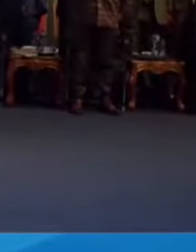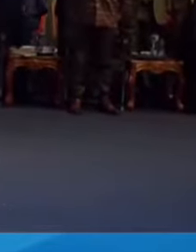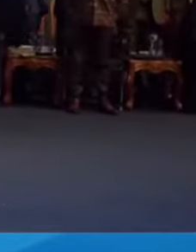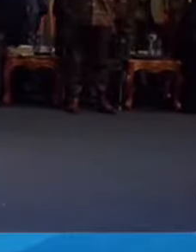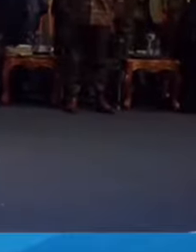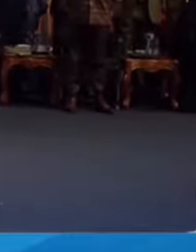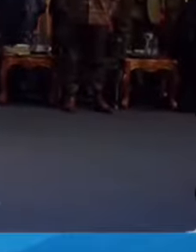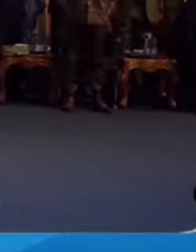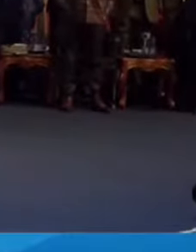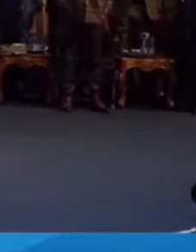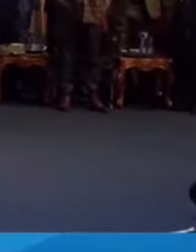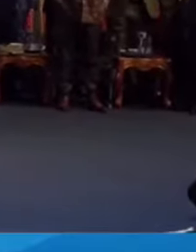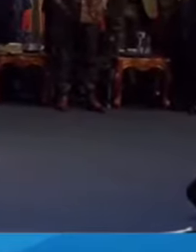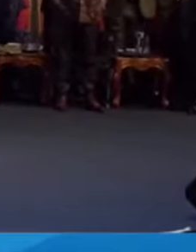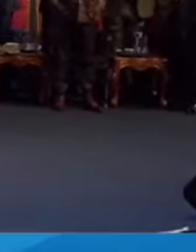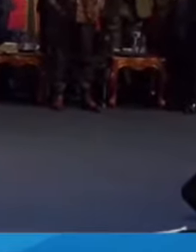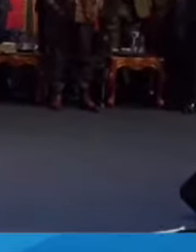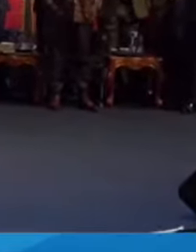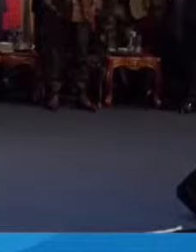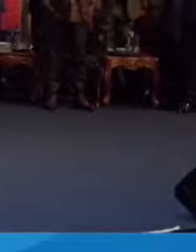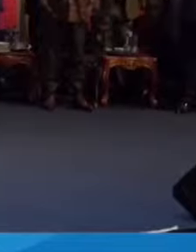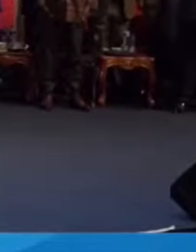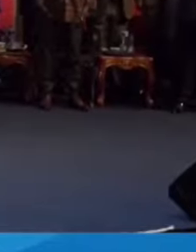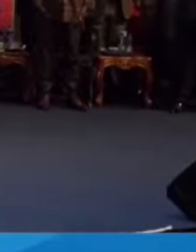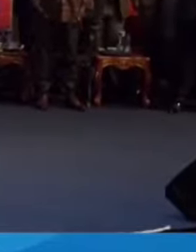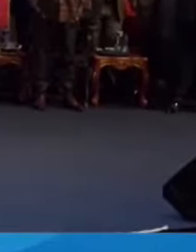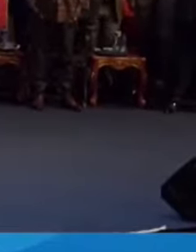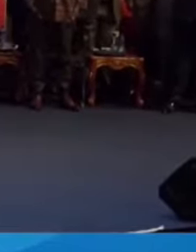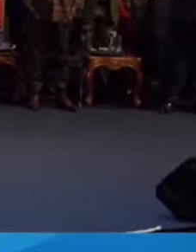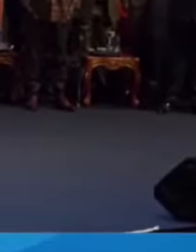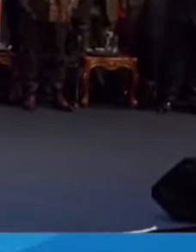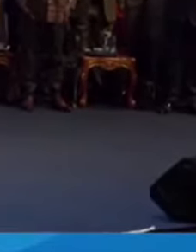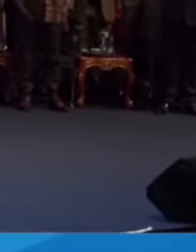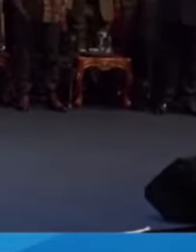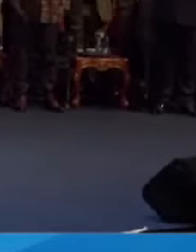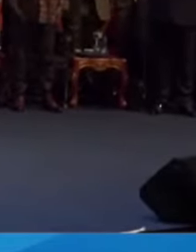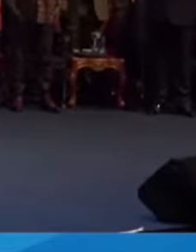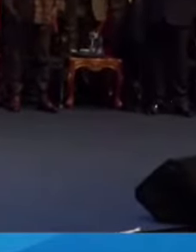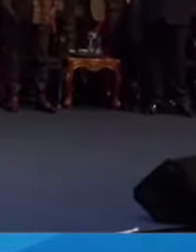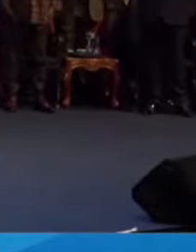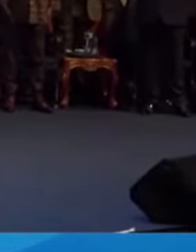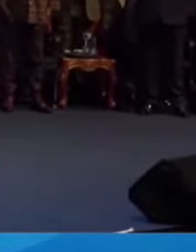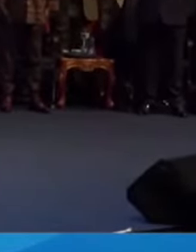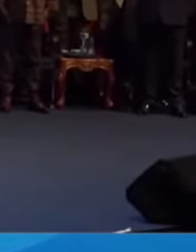presence as the Deep pented